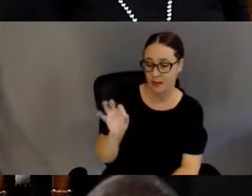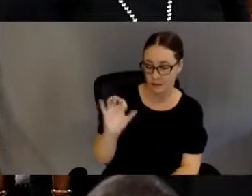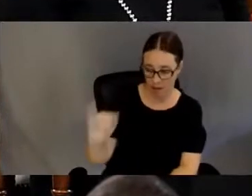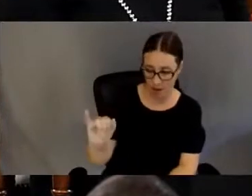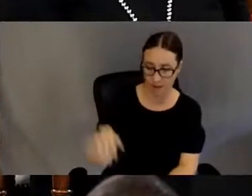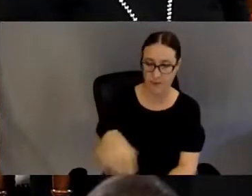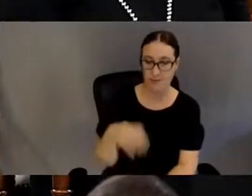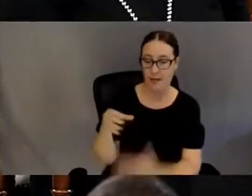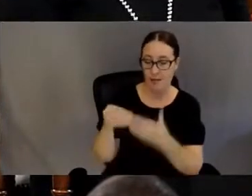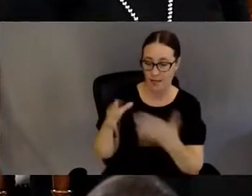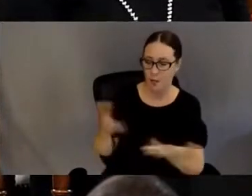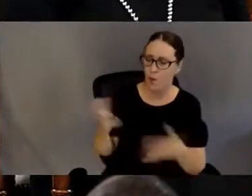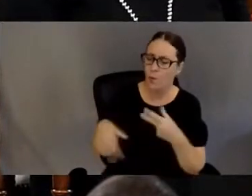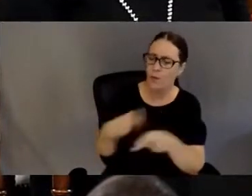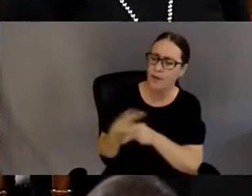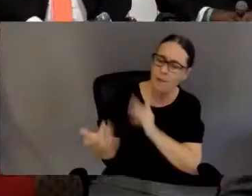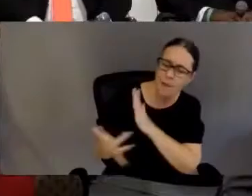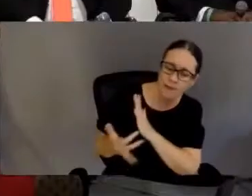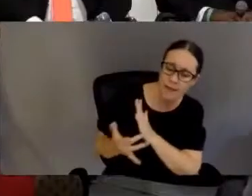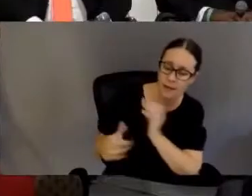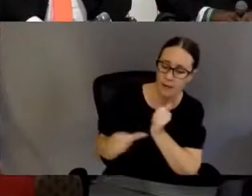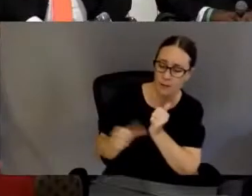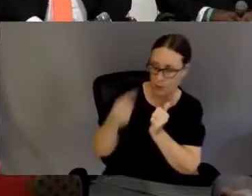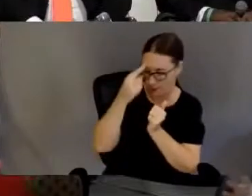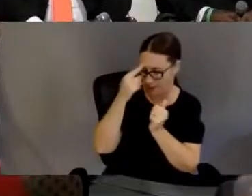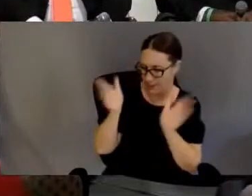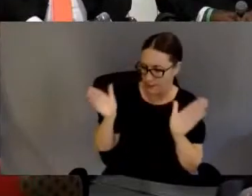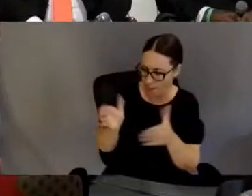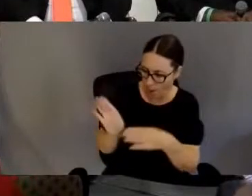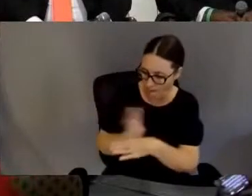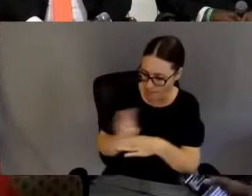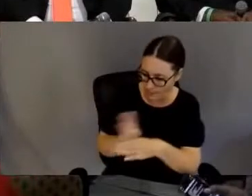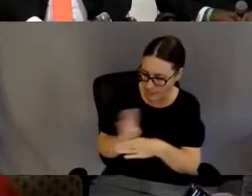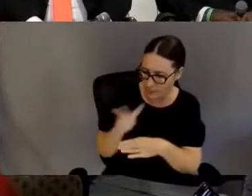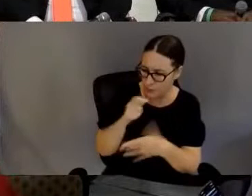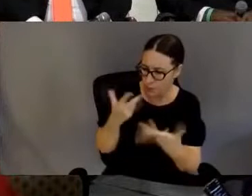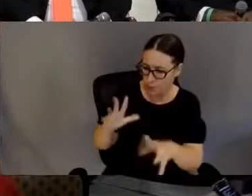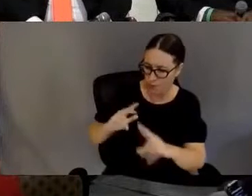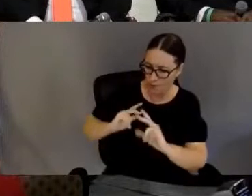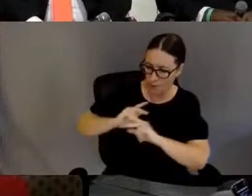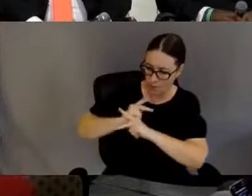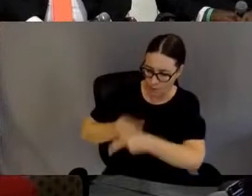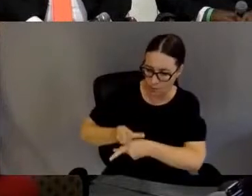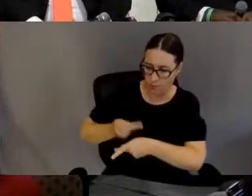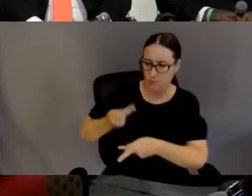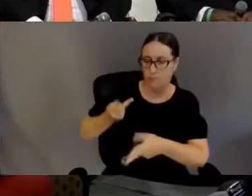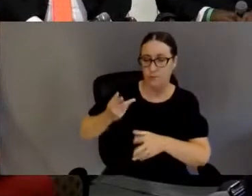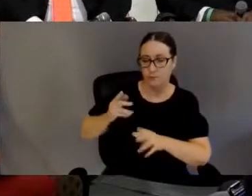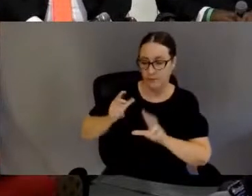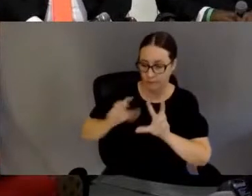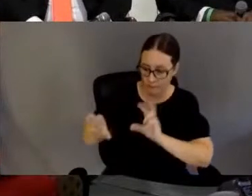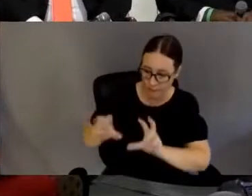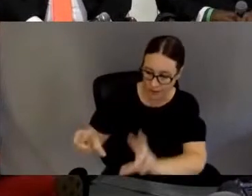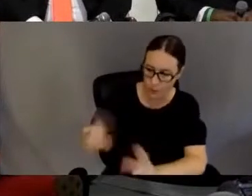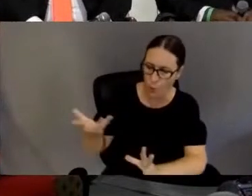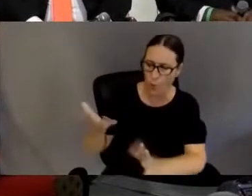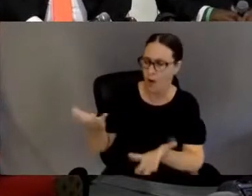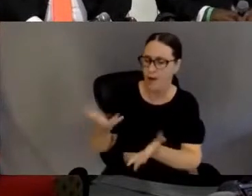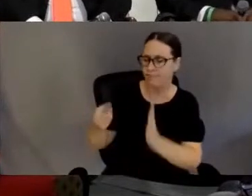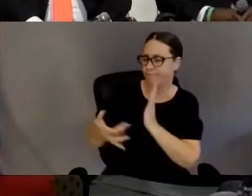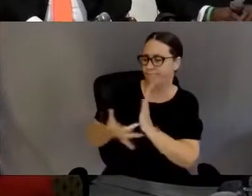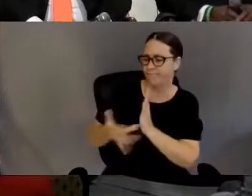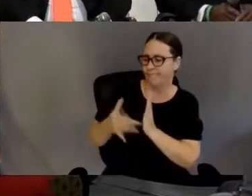technical assistance do you think the small businesses that you are giving loans to, that you're investing in, need? And then I'll turn